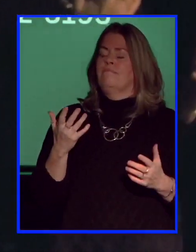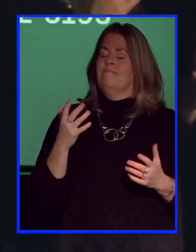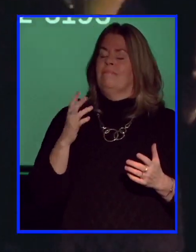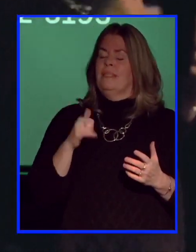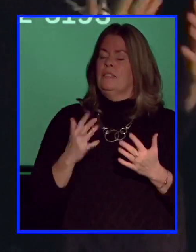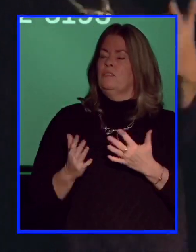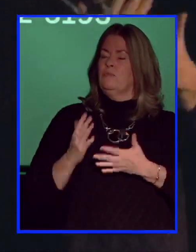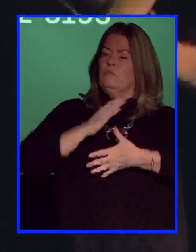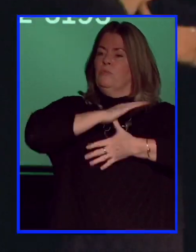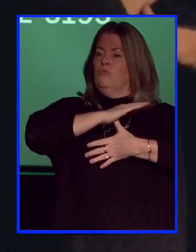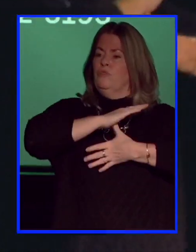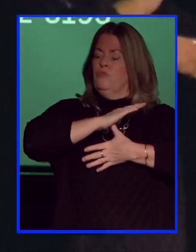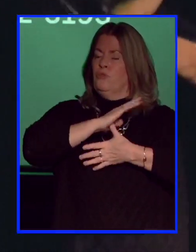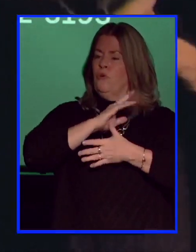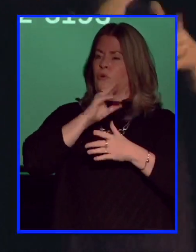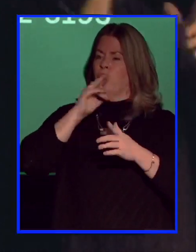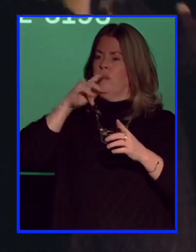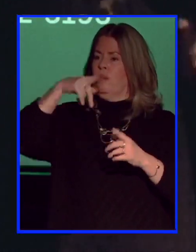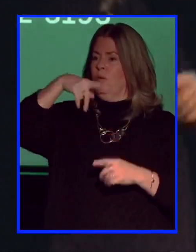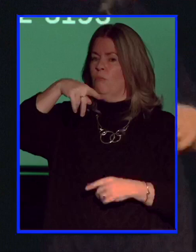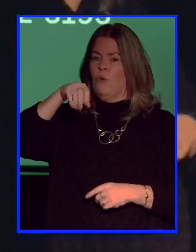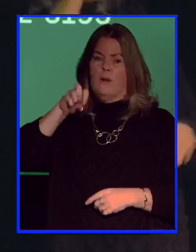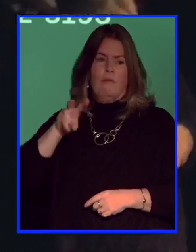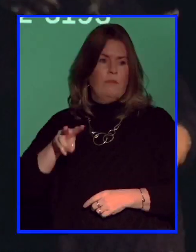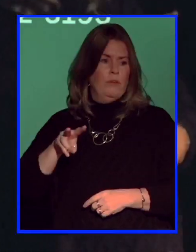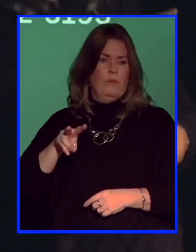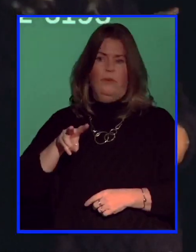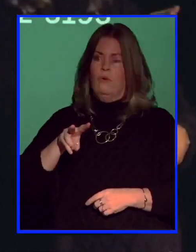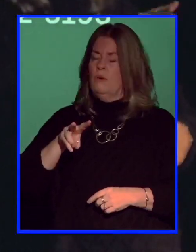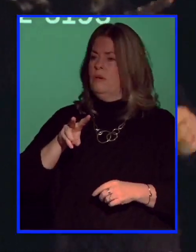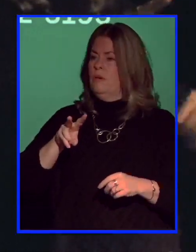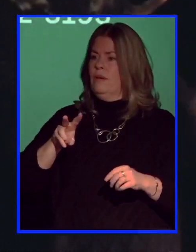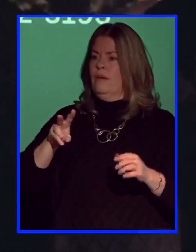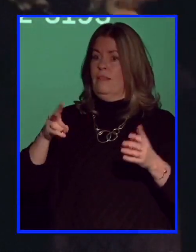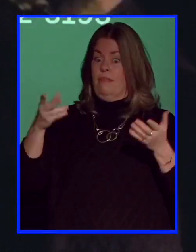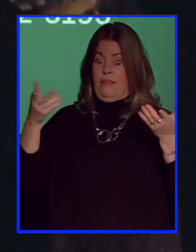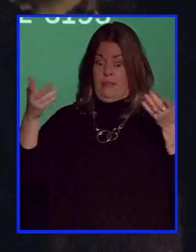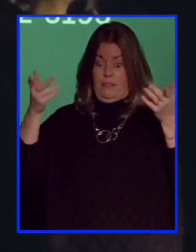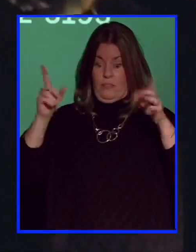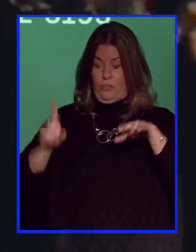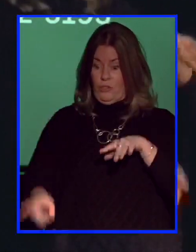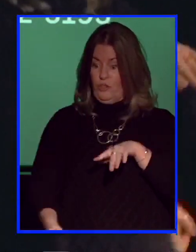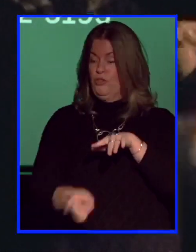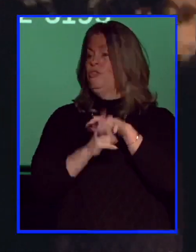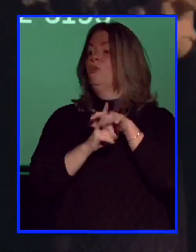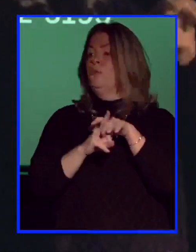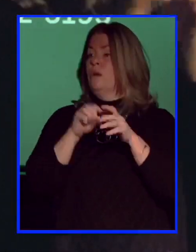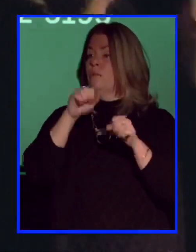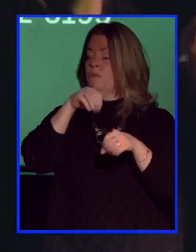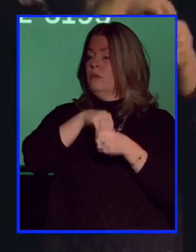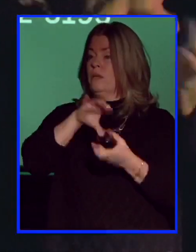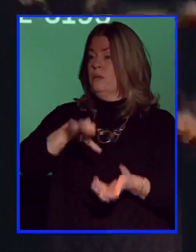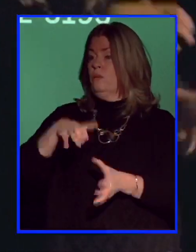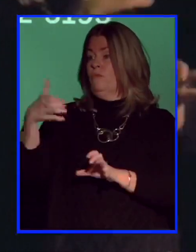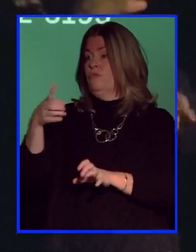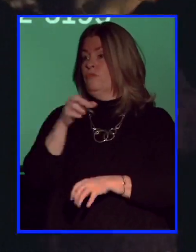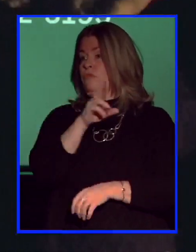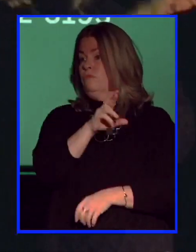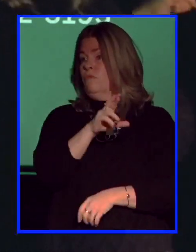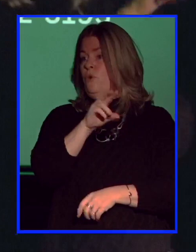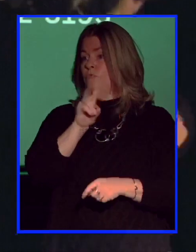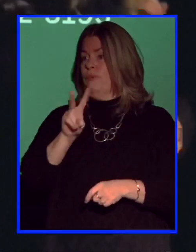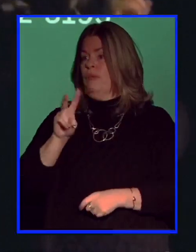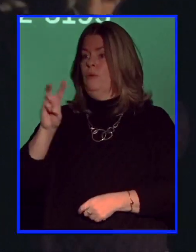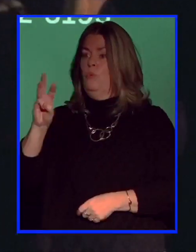view that manifests itself in the decision overturning Roe v. Wade. So that is a real problem,